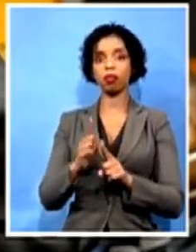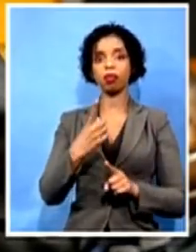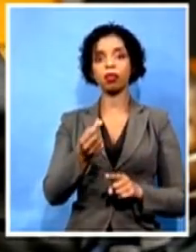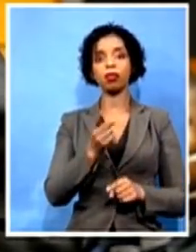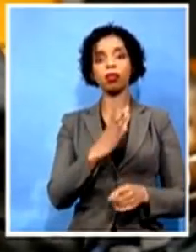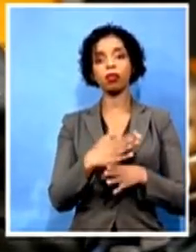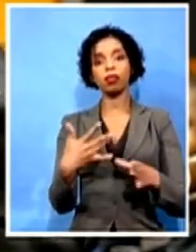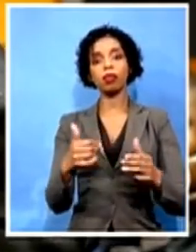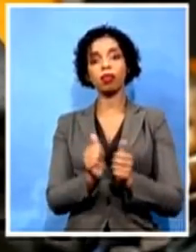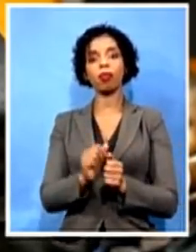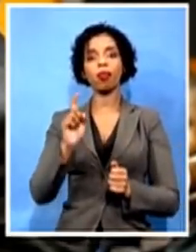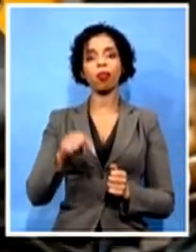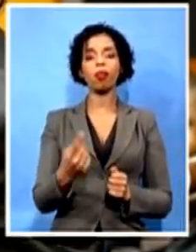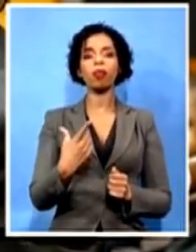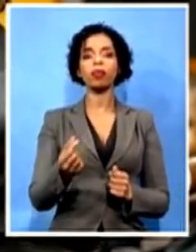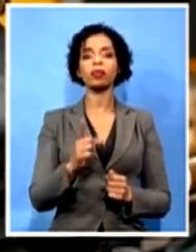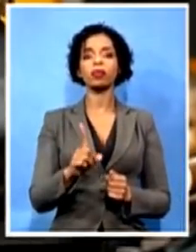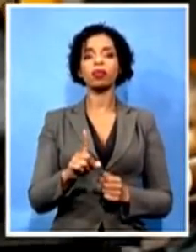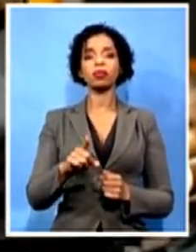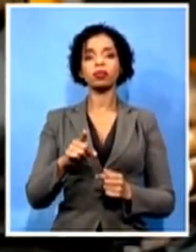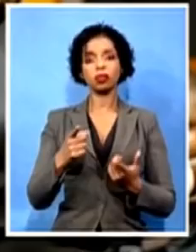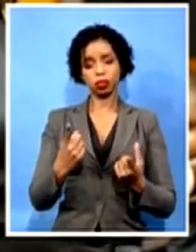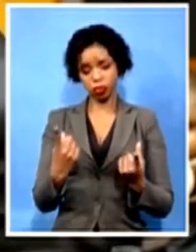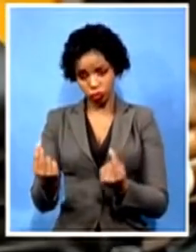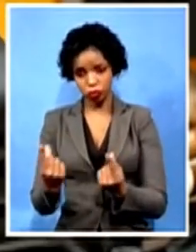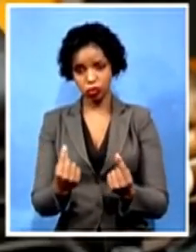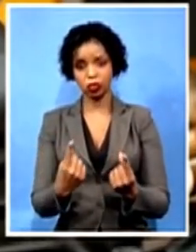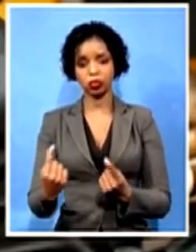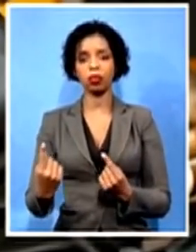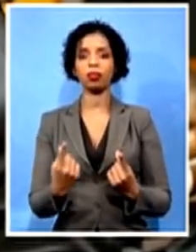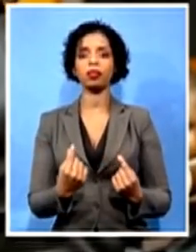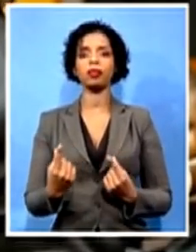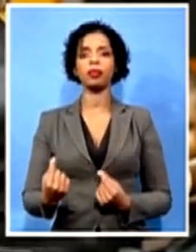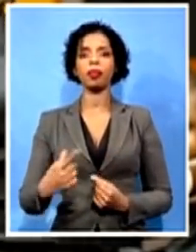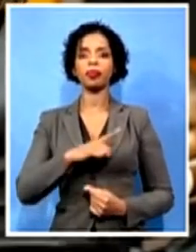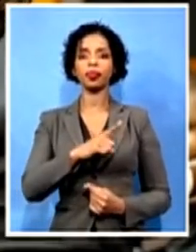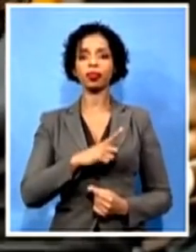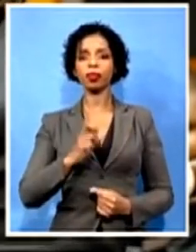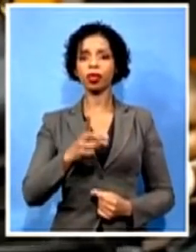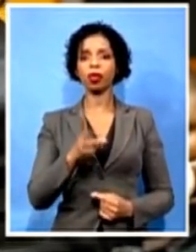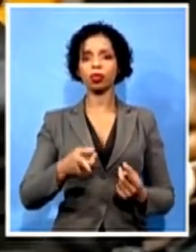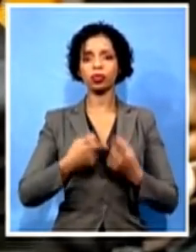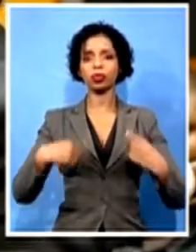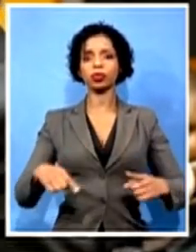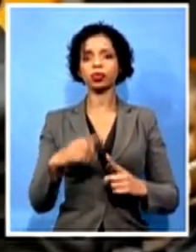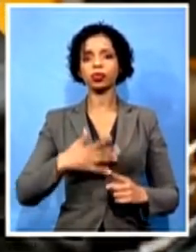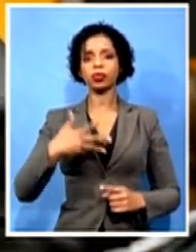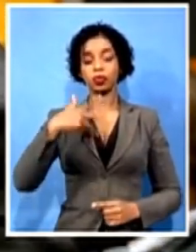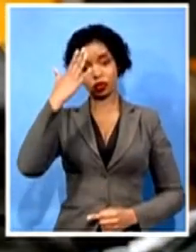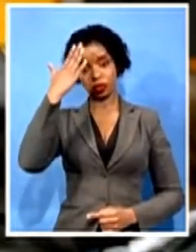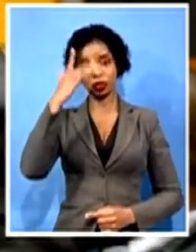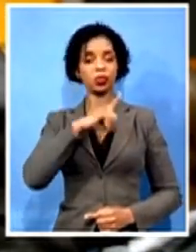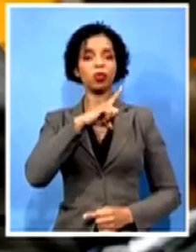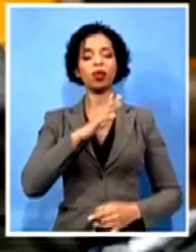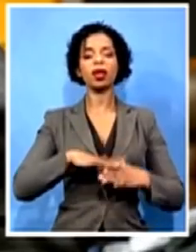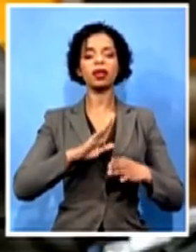collegial basis, and you'd also like to know, well, what is the reason why you're opposing, so you can then deal with it, because there might be an